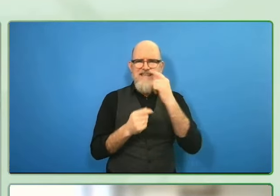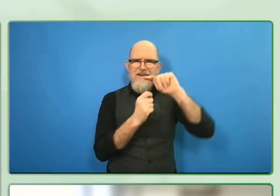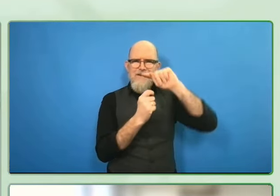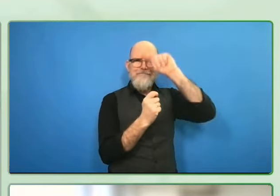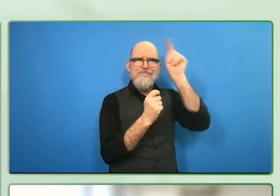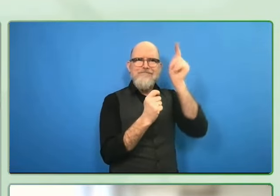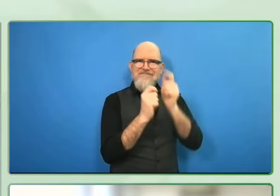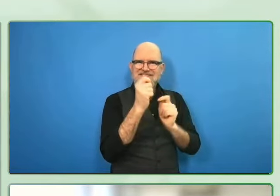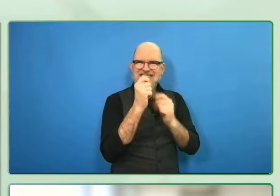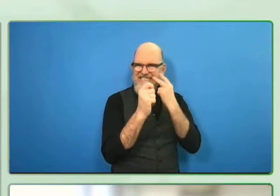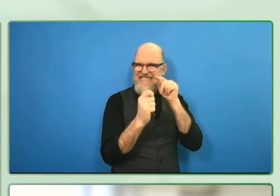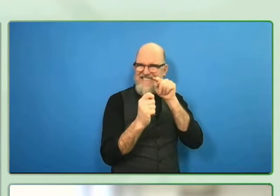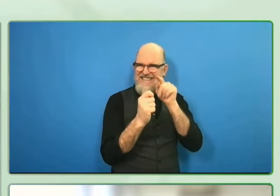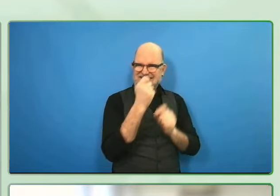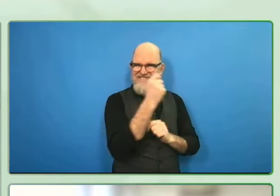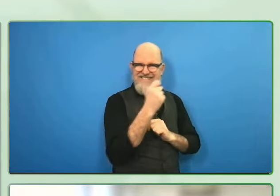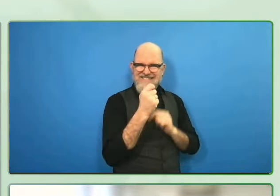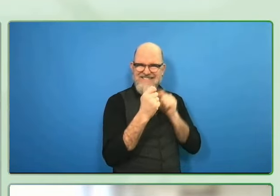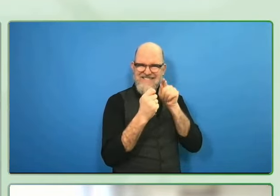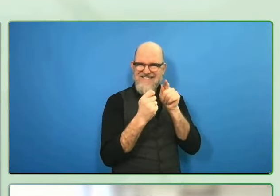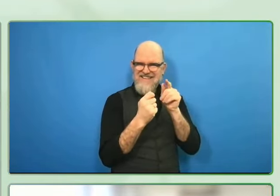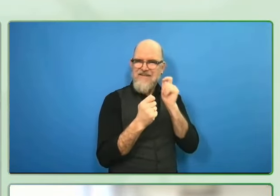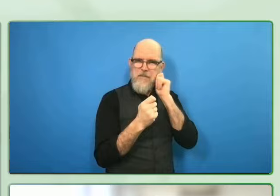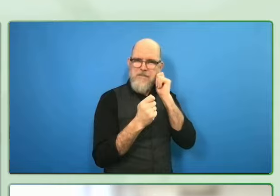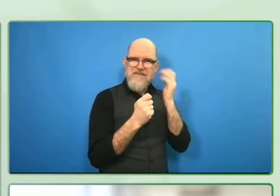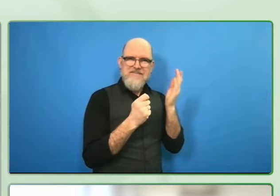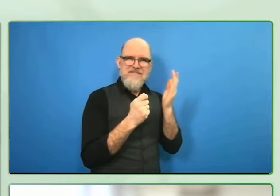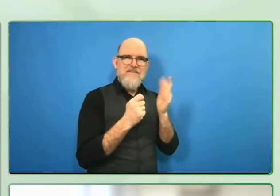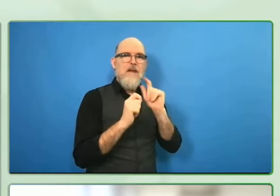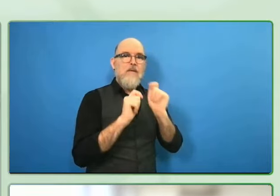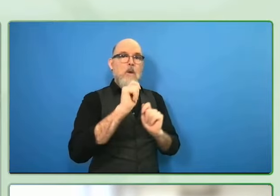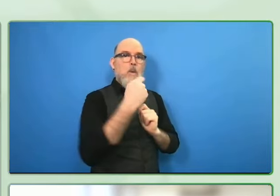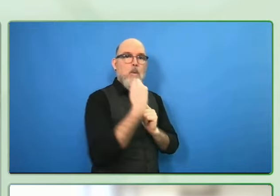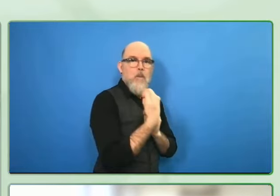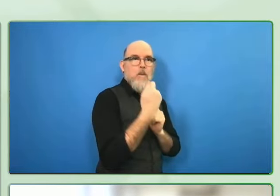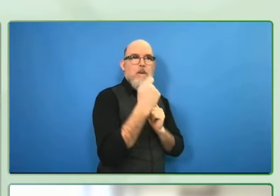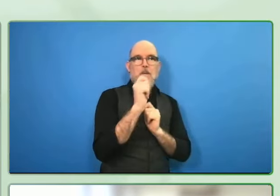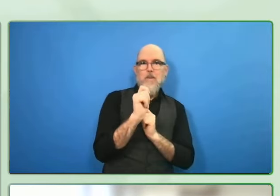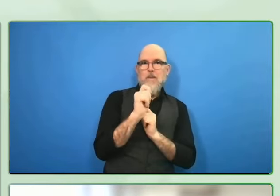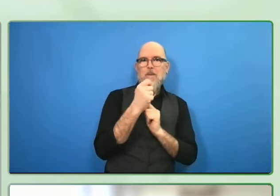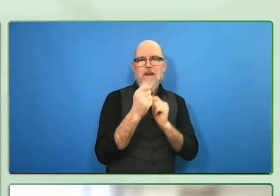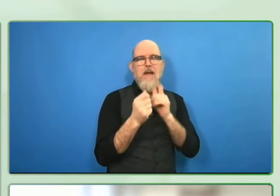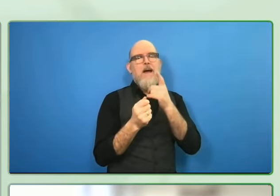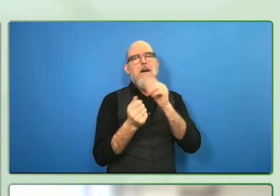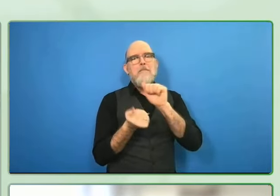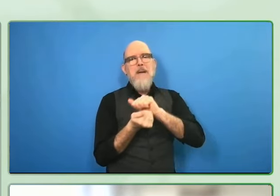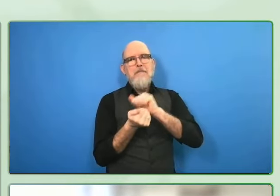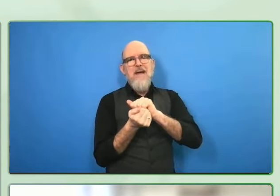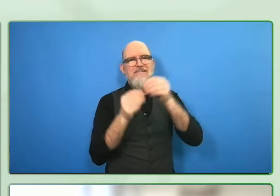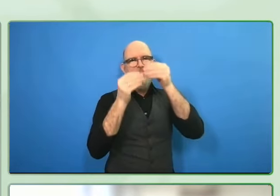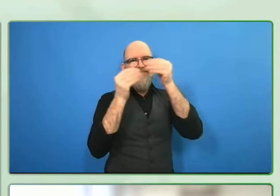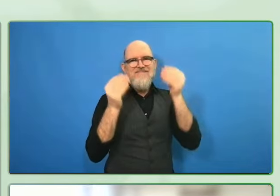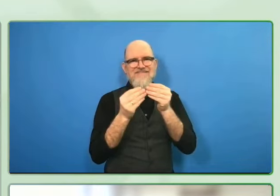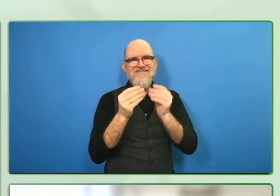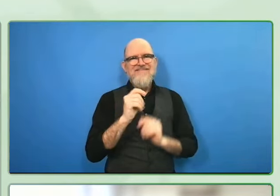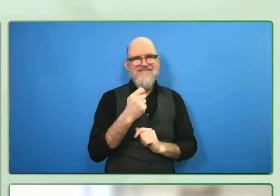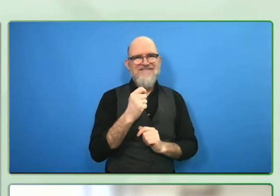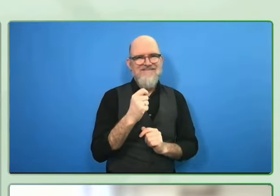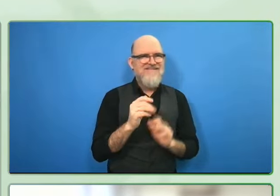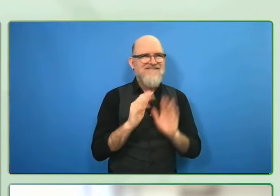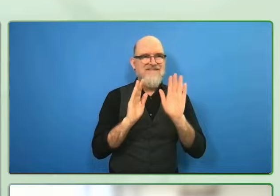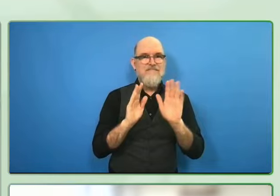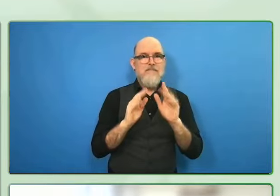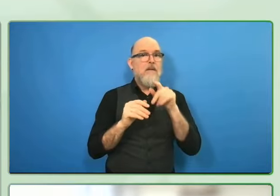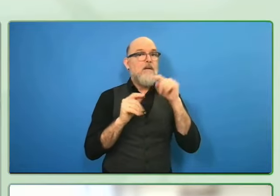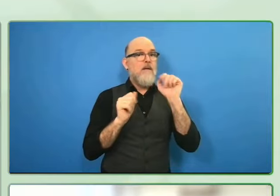of paperish. And on the back is where you can just instantly access it online if you're